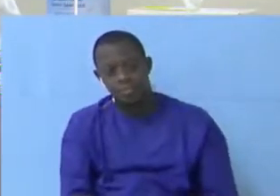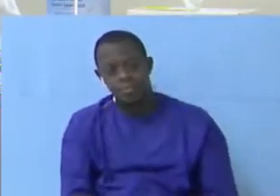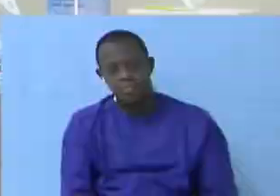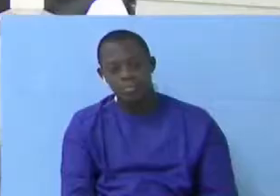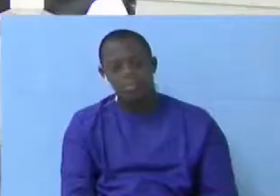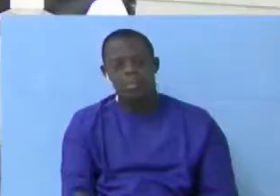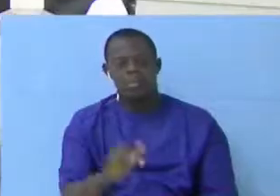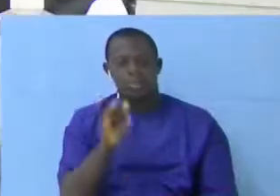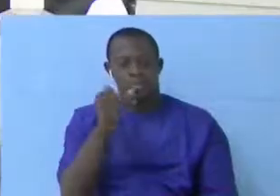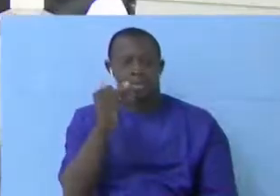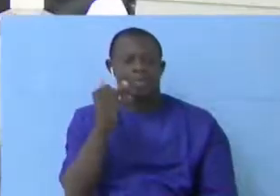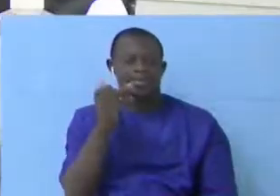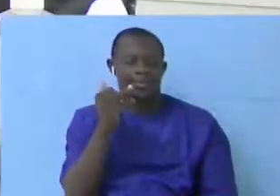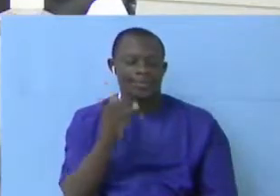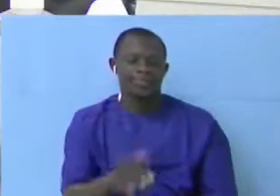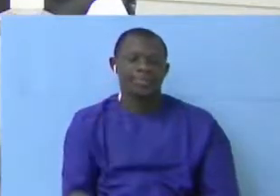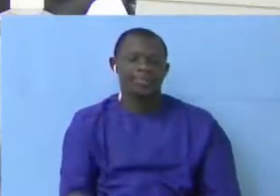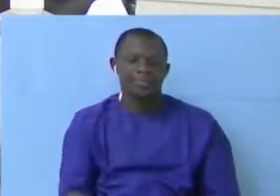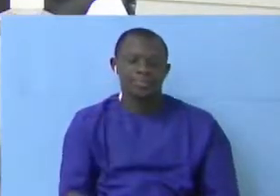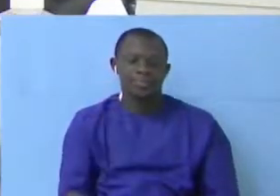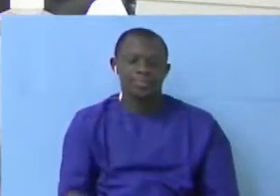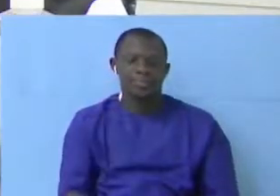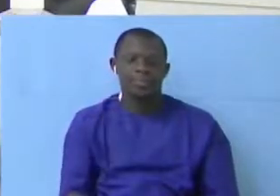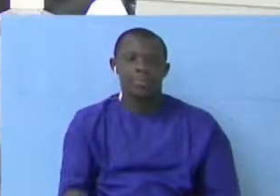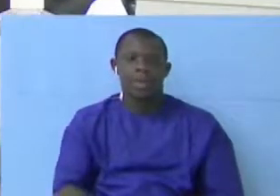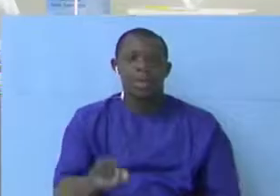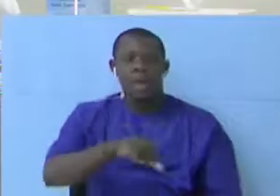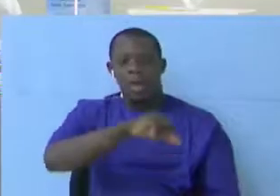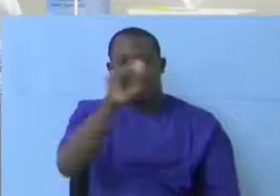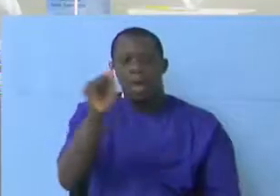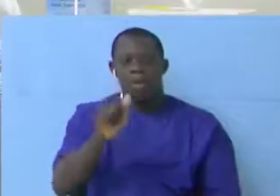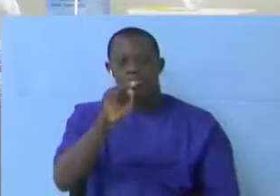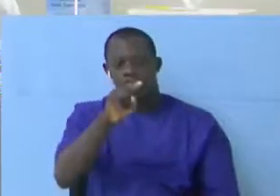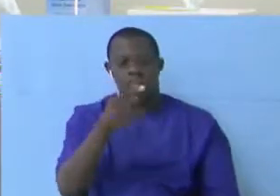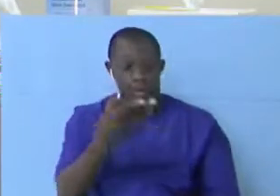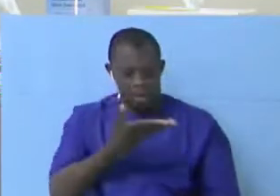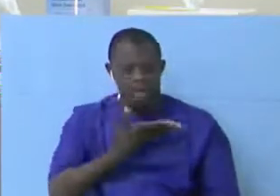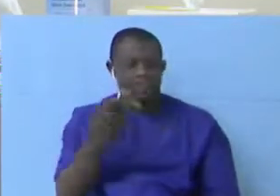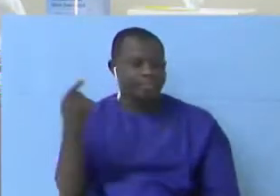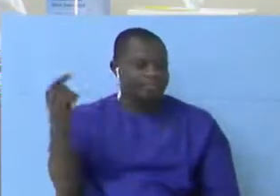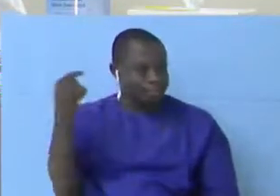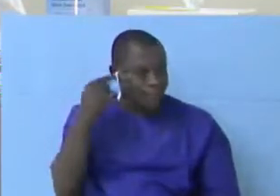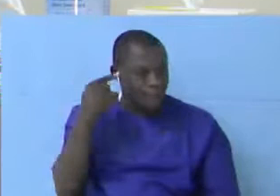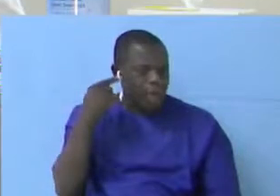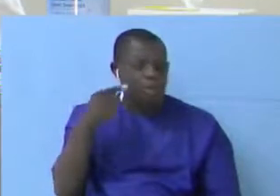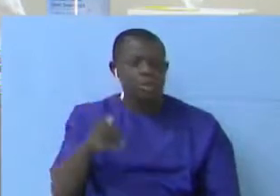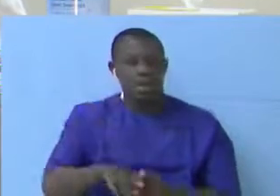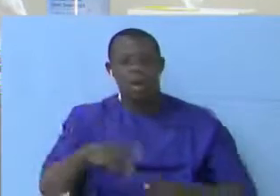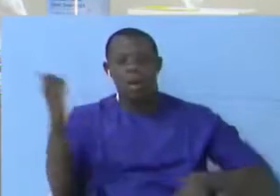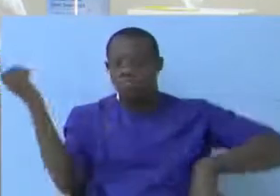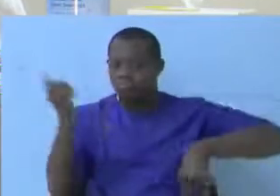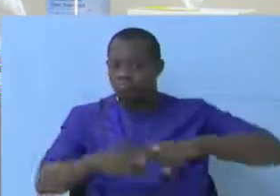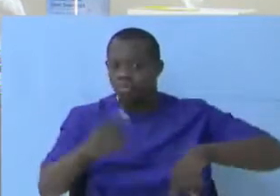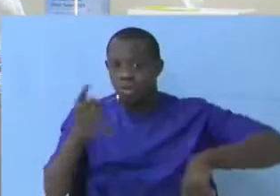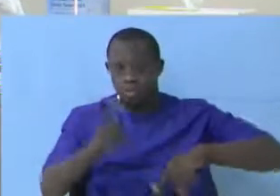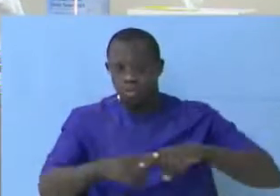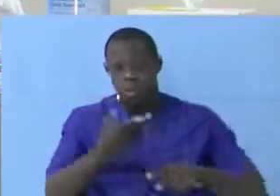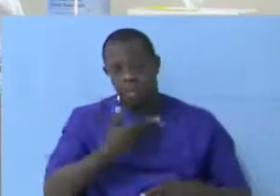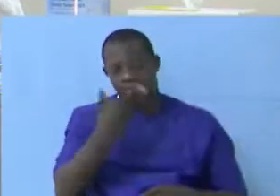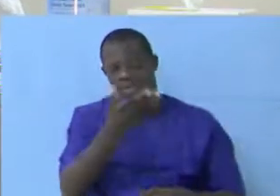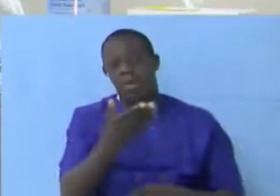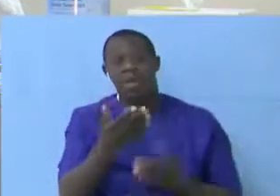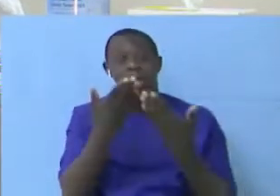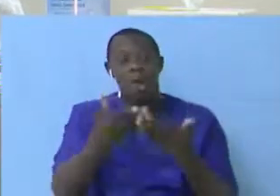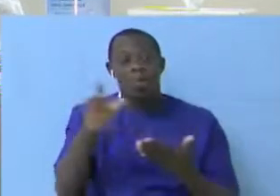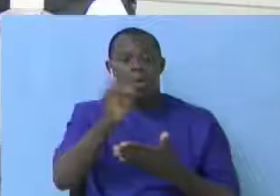to je je. Ha. And then you had the beatings. And they budero nyin moy. And then what happened?